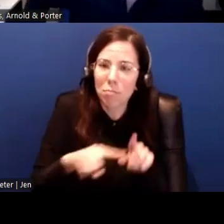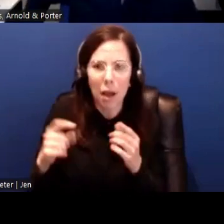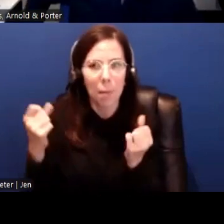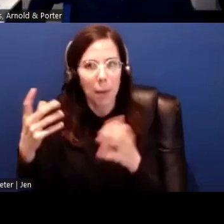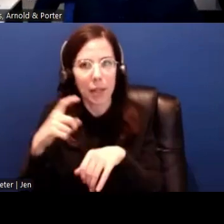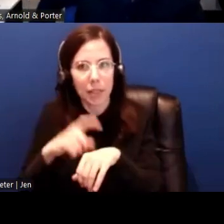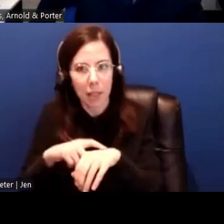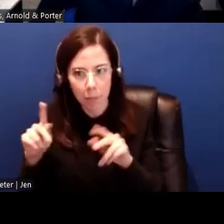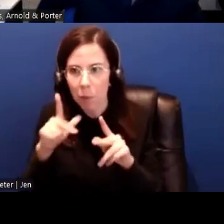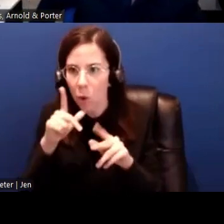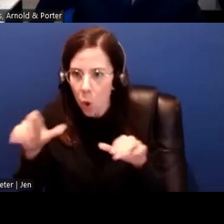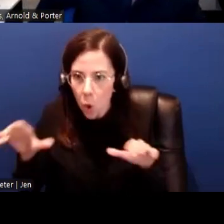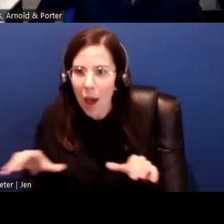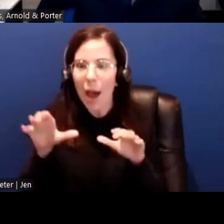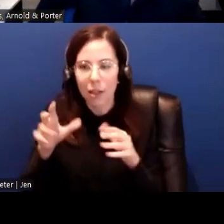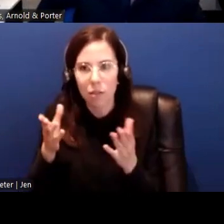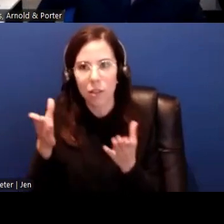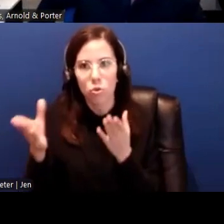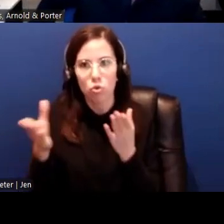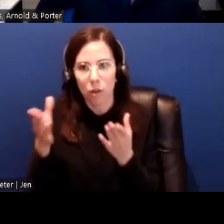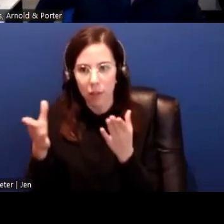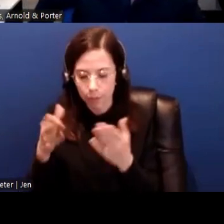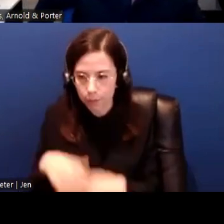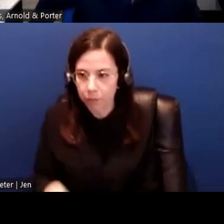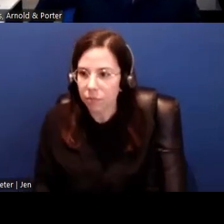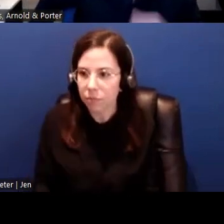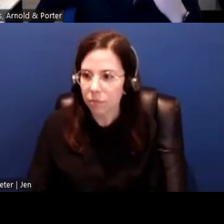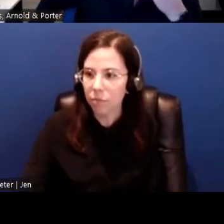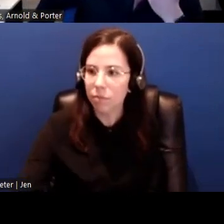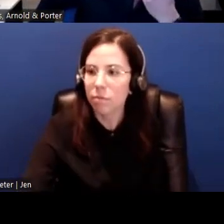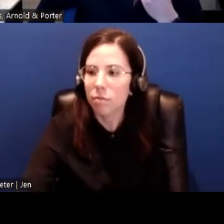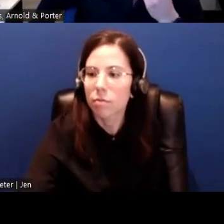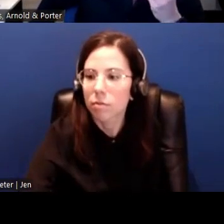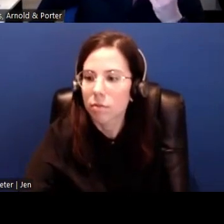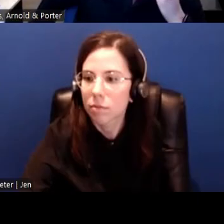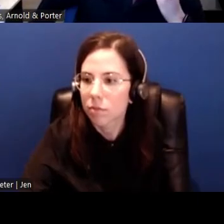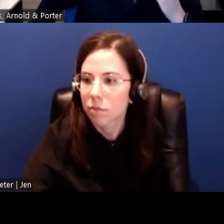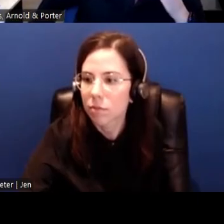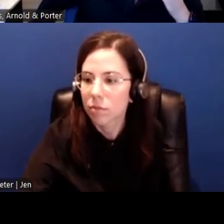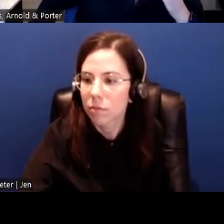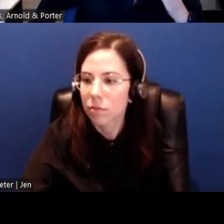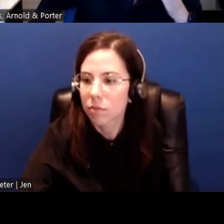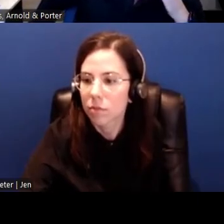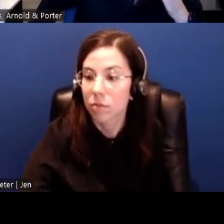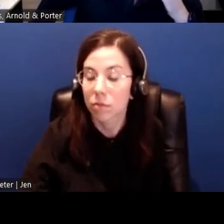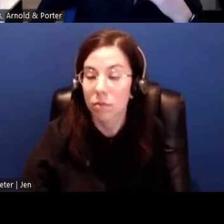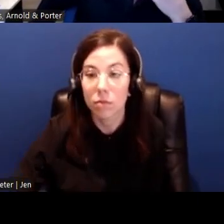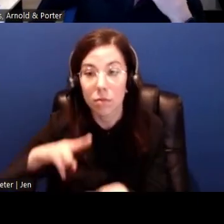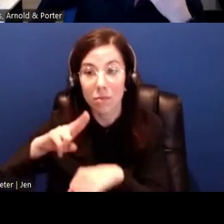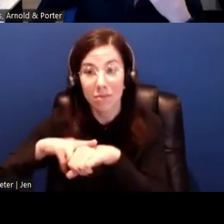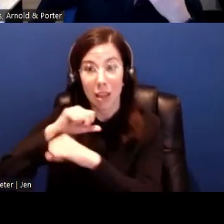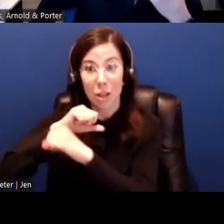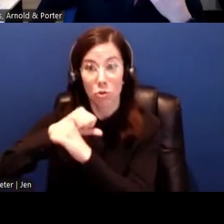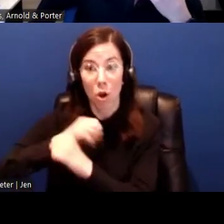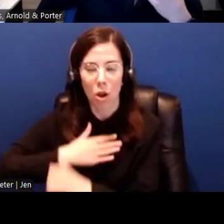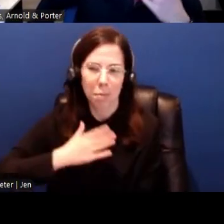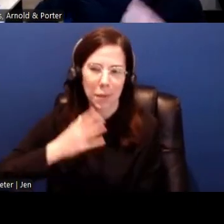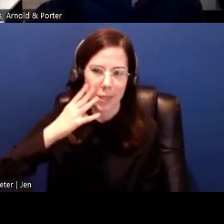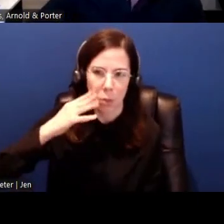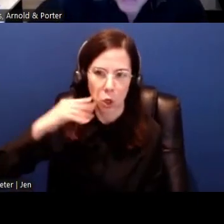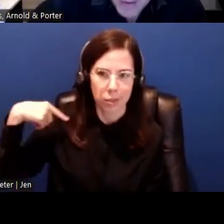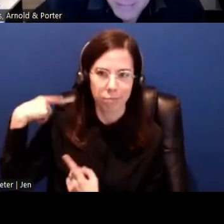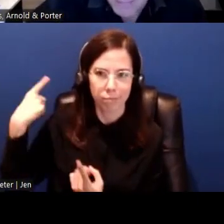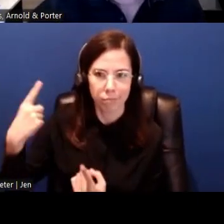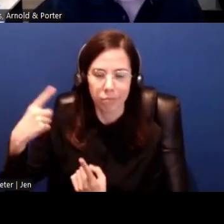are active Guard reservists. And in the National Guard, based upon my experience with the